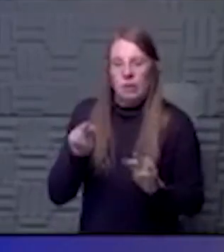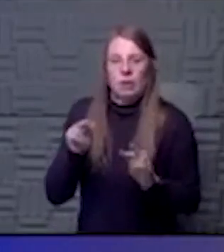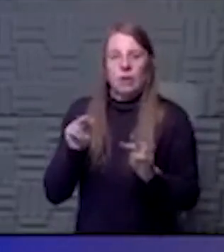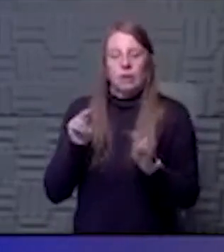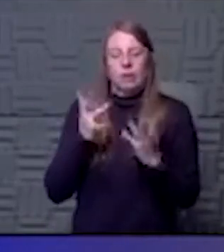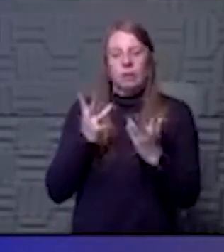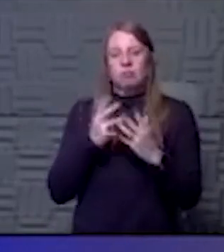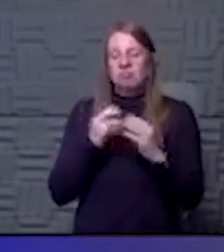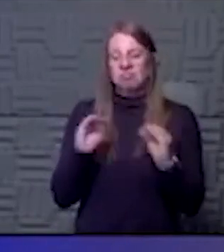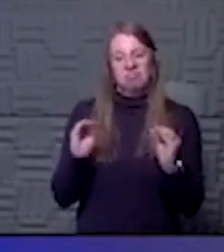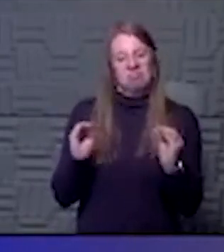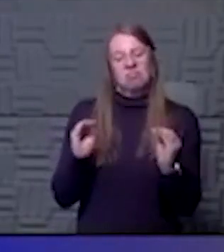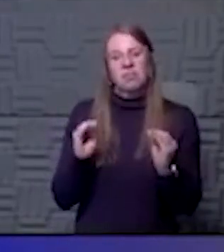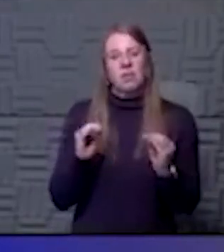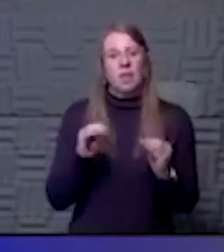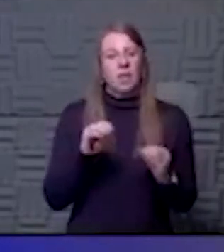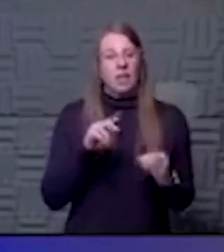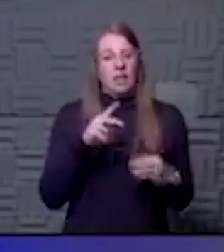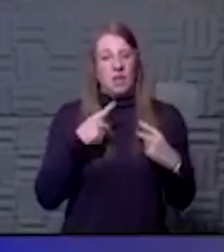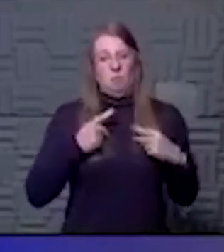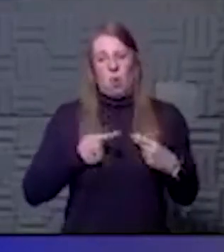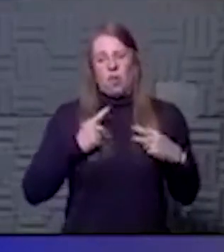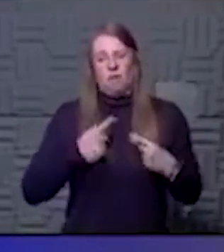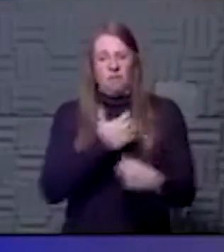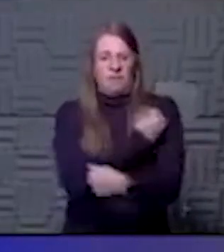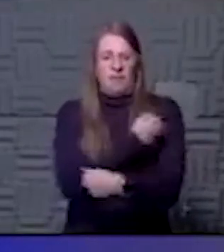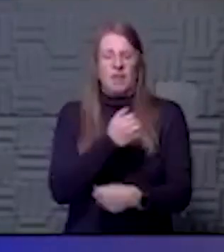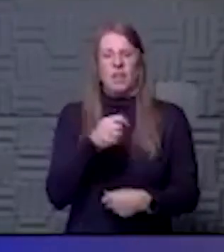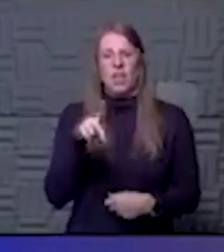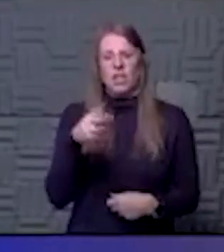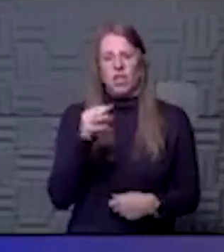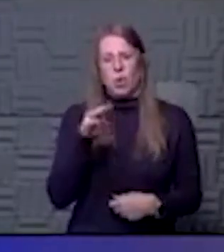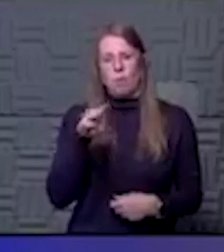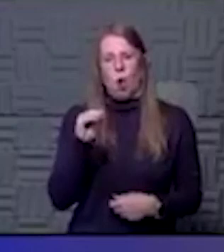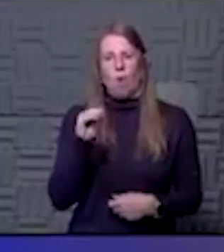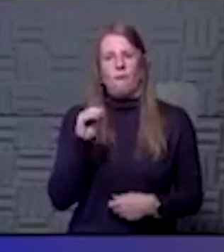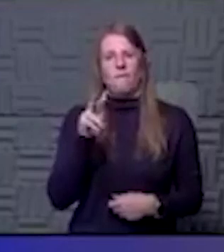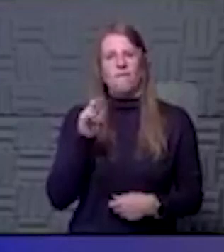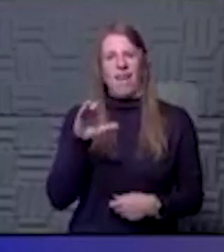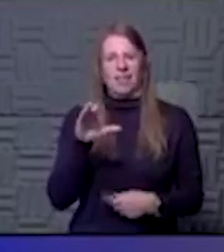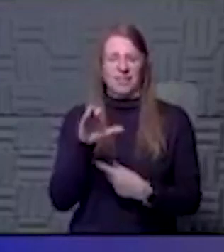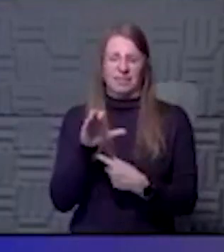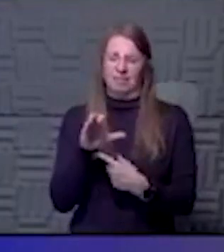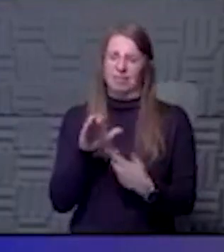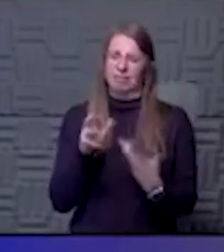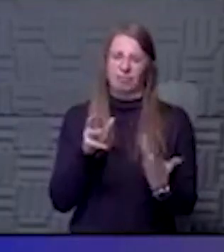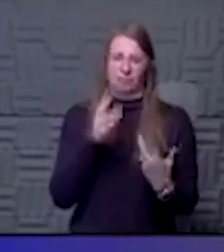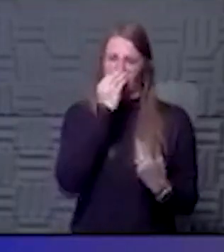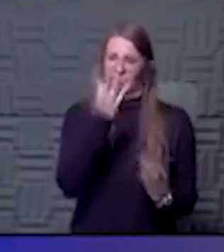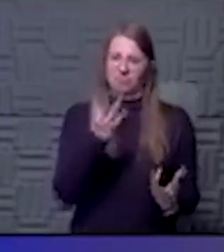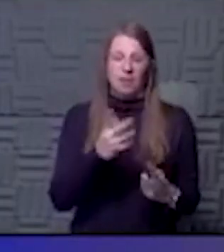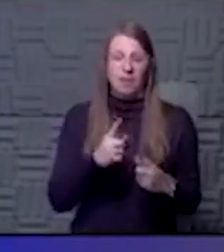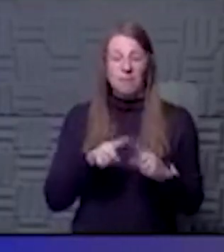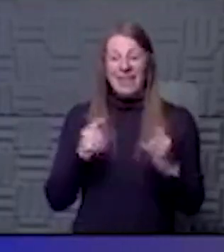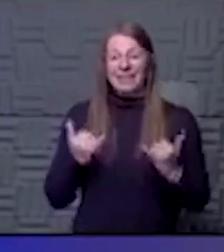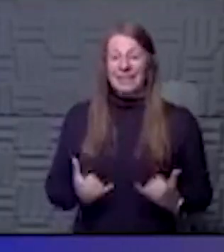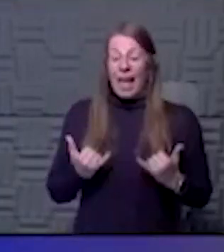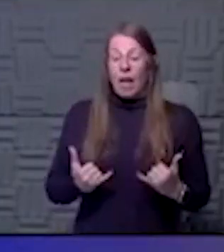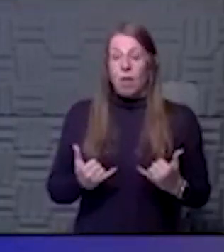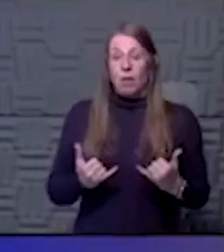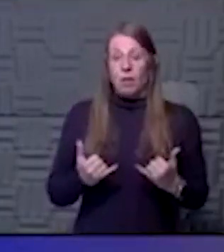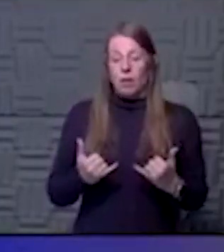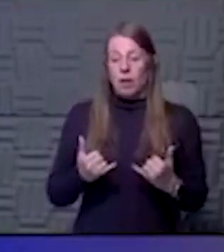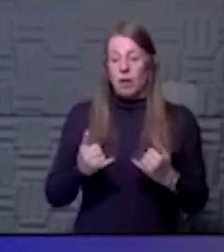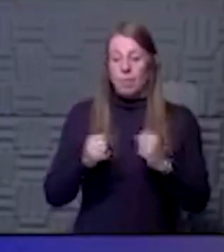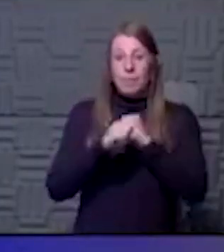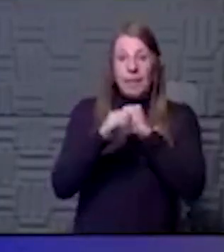was going on. Same thing with the pneumonia vaccine, Pneumovax. All of these vaccines, this is a very different time where everybody, media